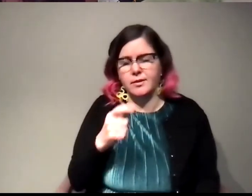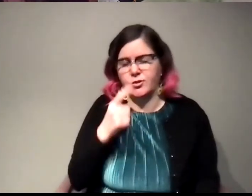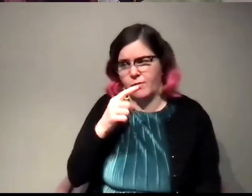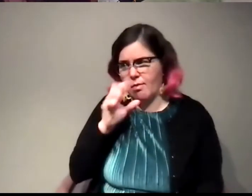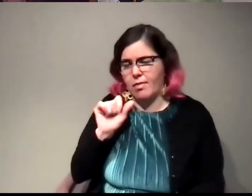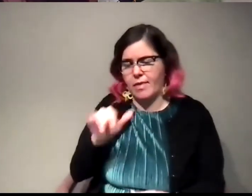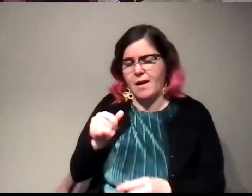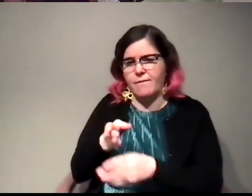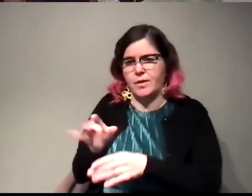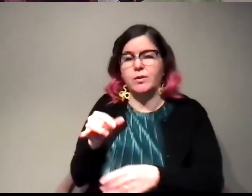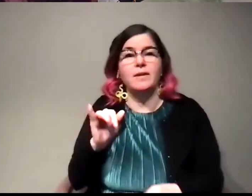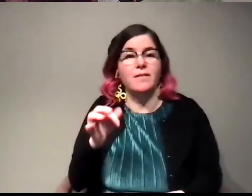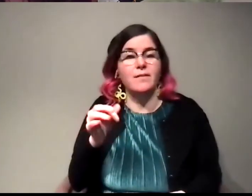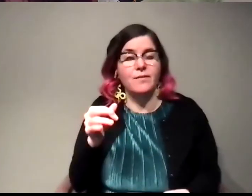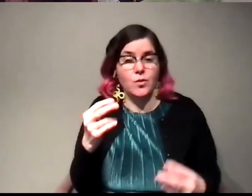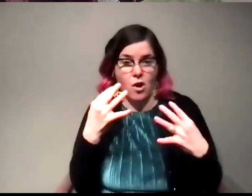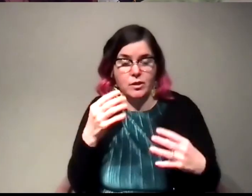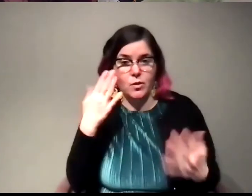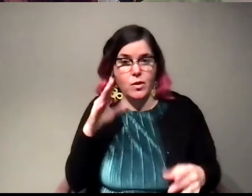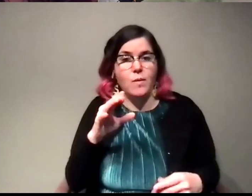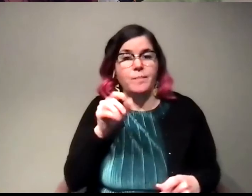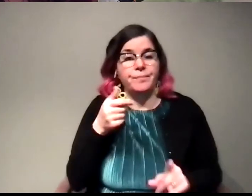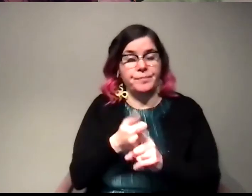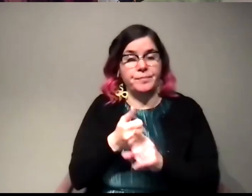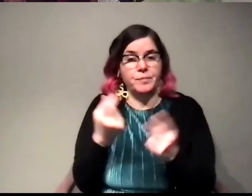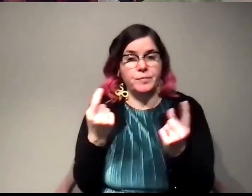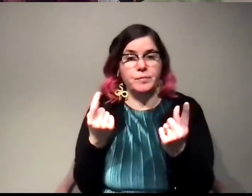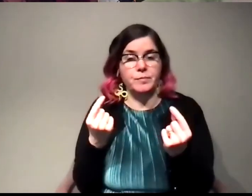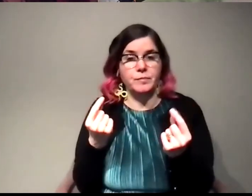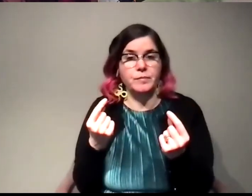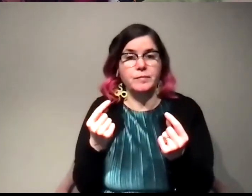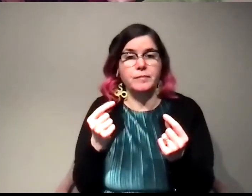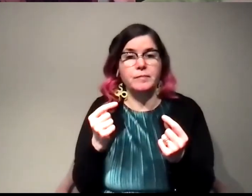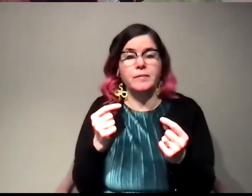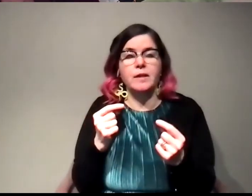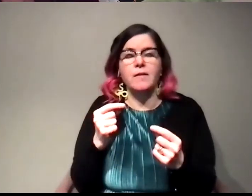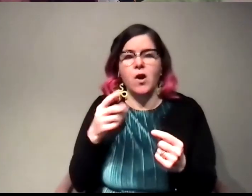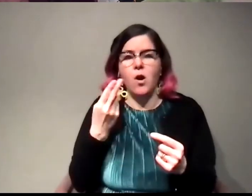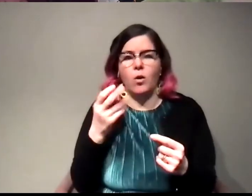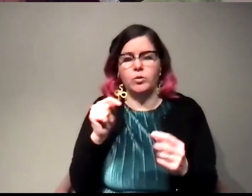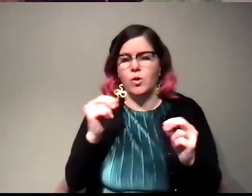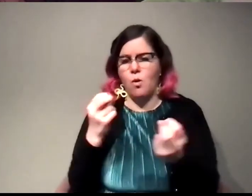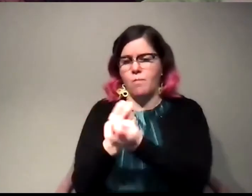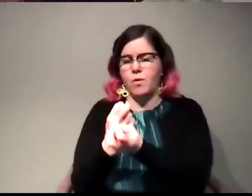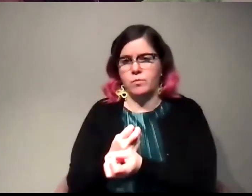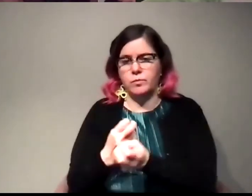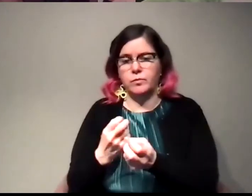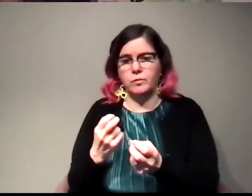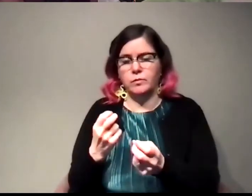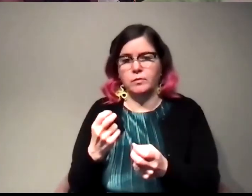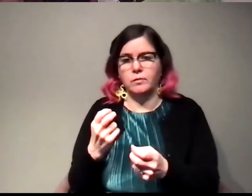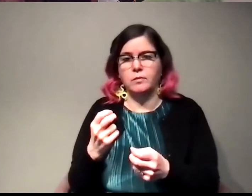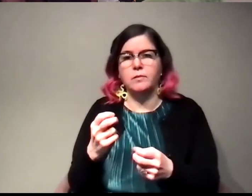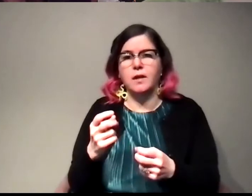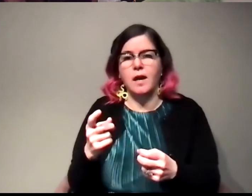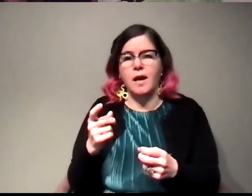anybody who's listening and isn't aware, what cordyceps actually does to its invertebrate hosts is kind of neurologically compel them